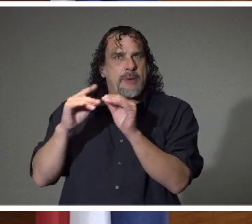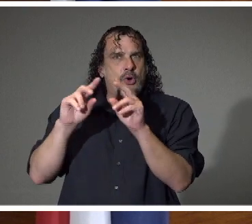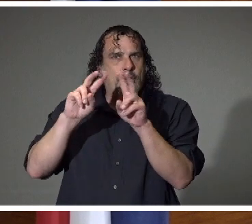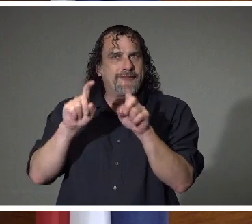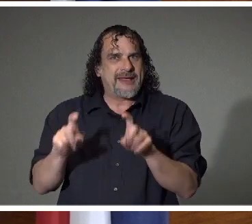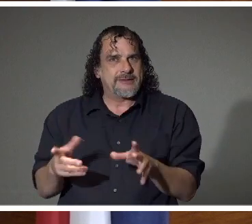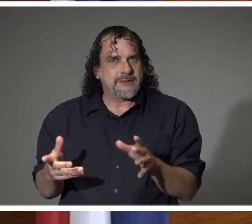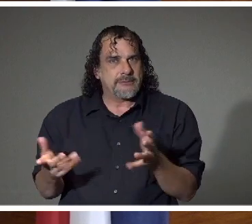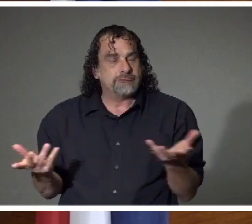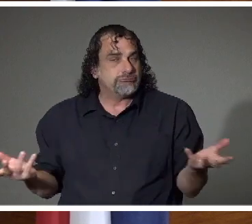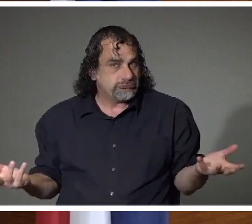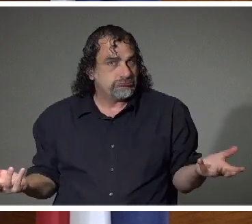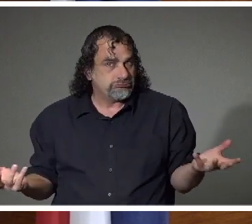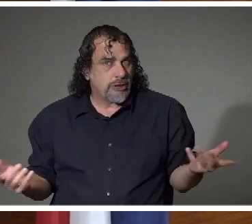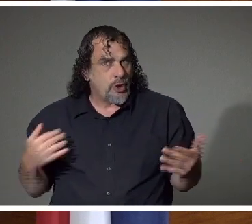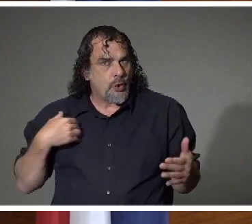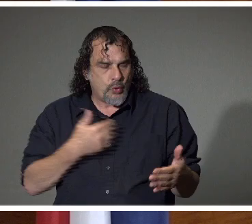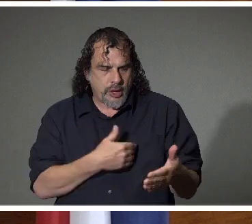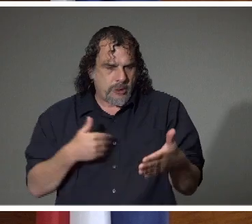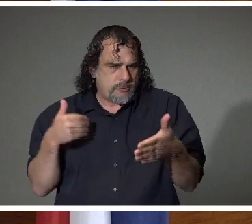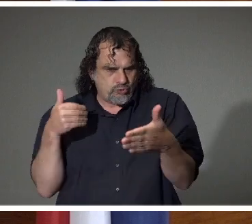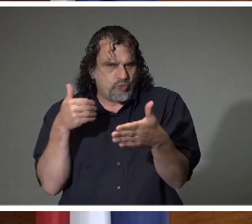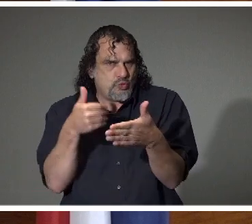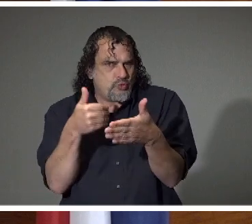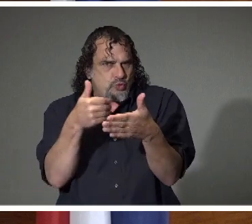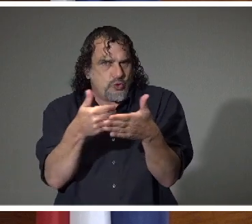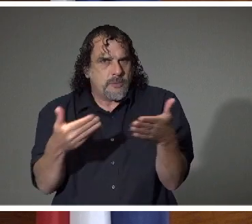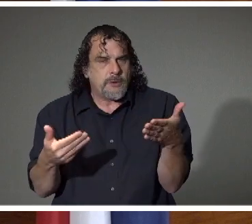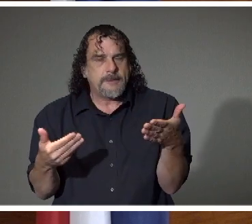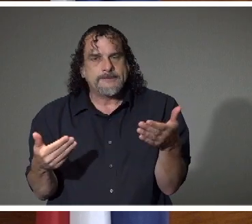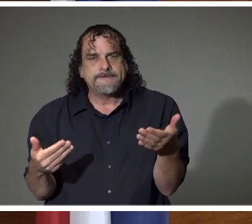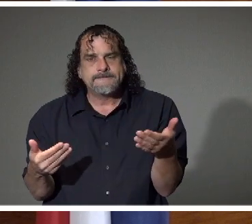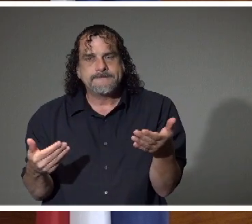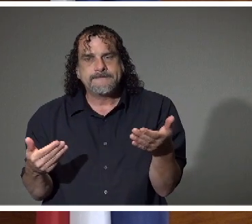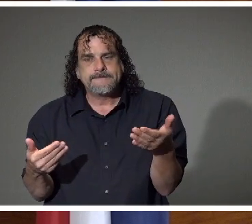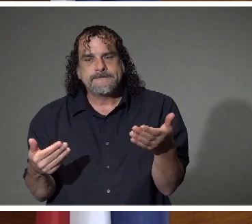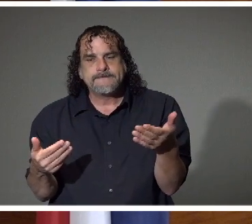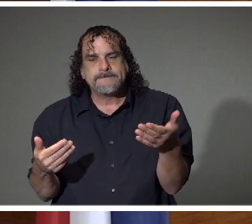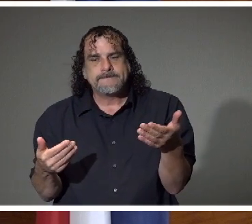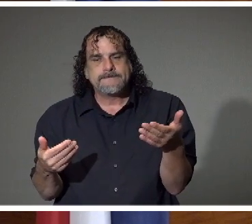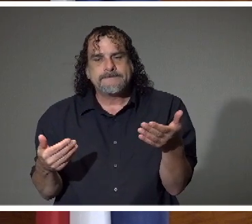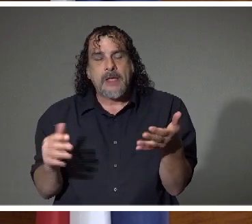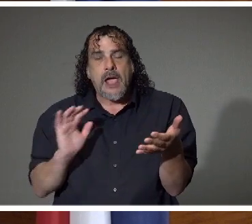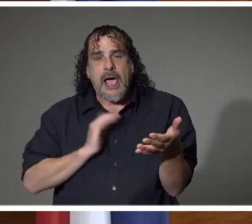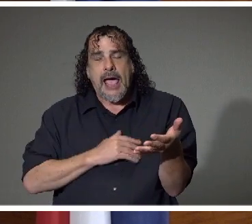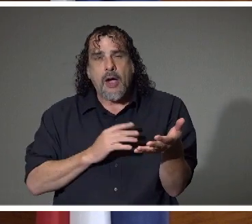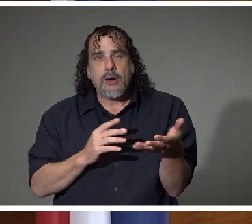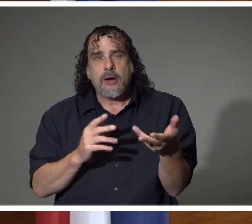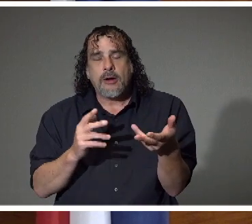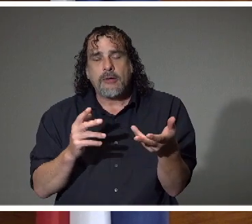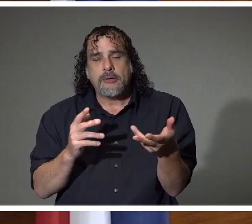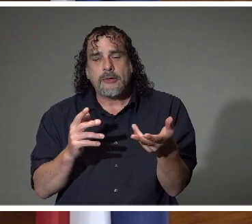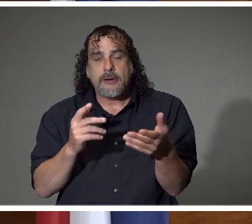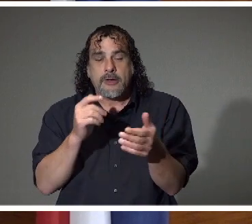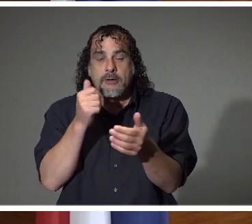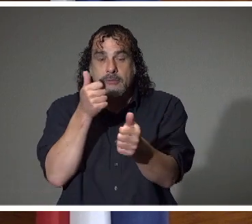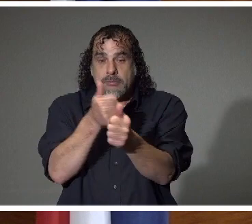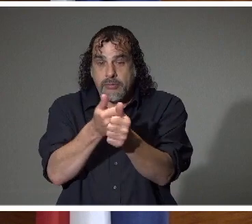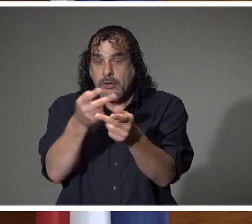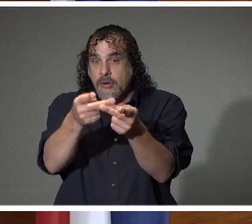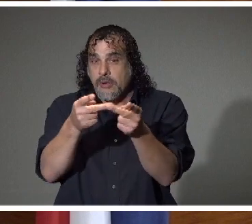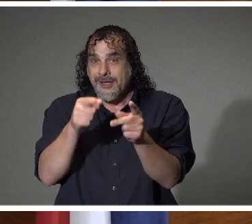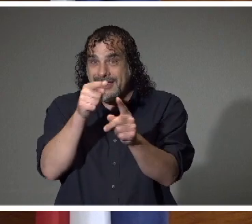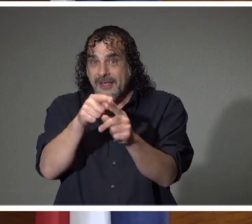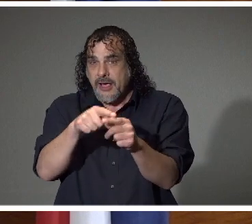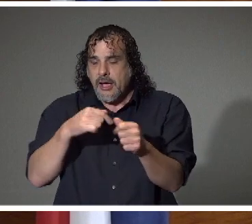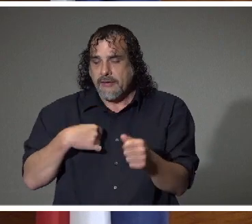tests. We are very nearing the position of having done 18,000 tests per 1